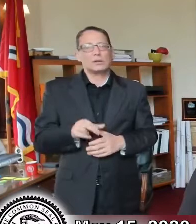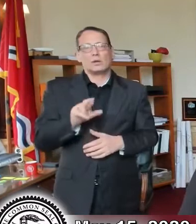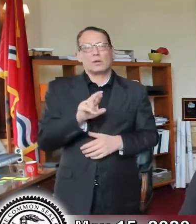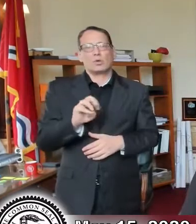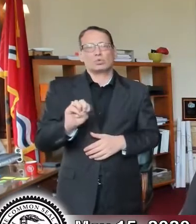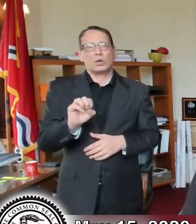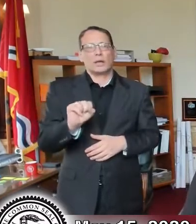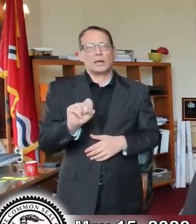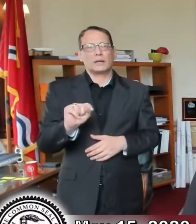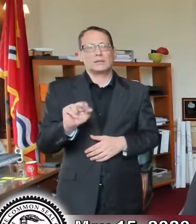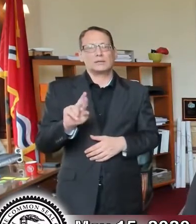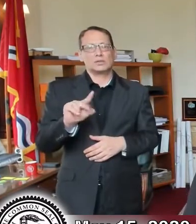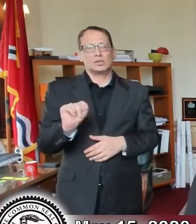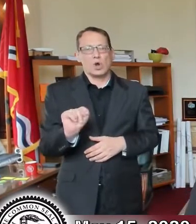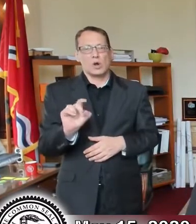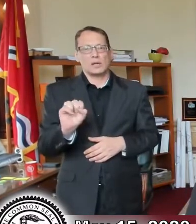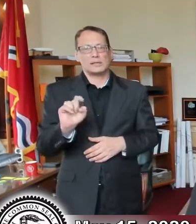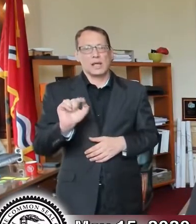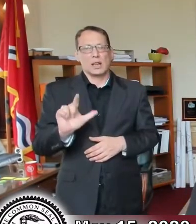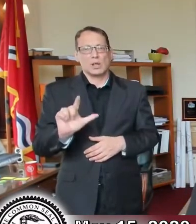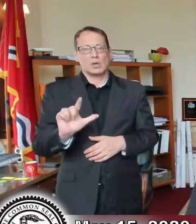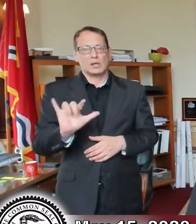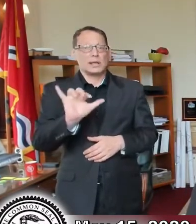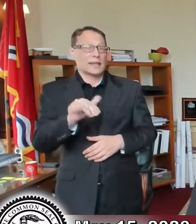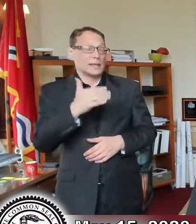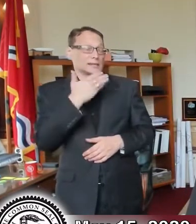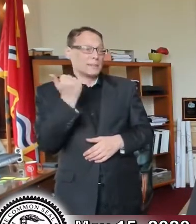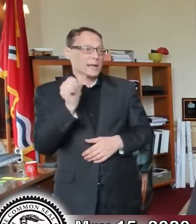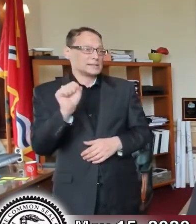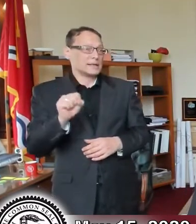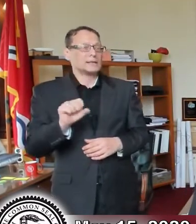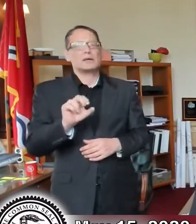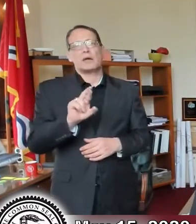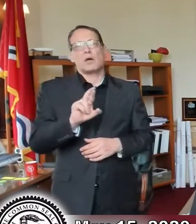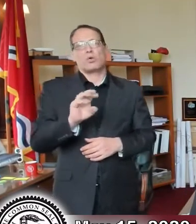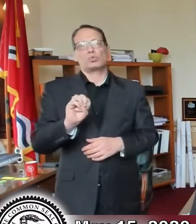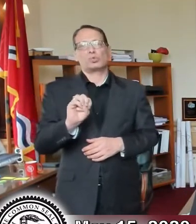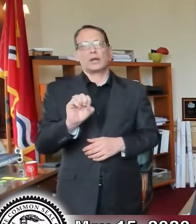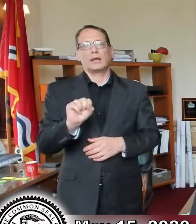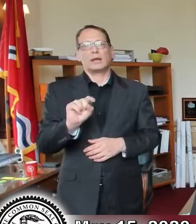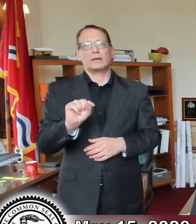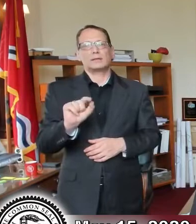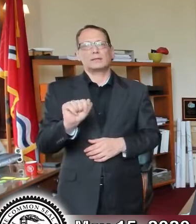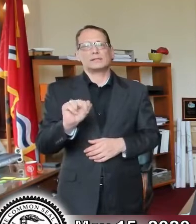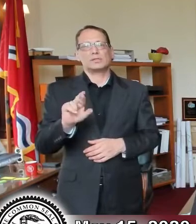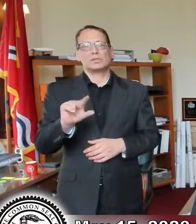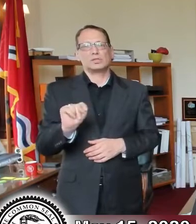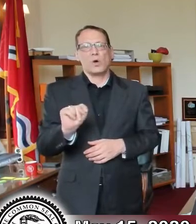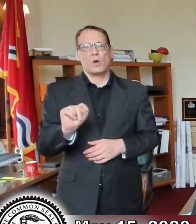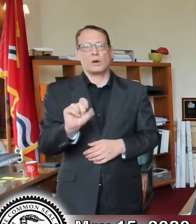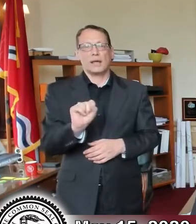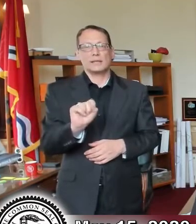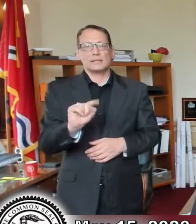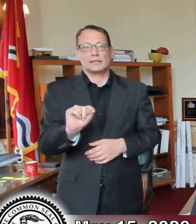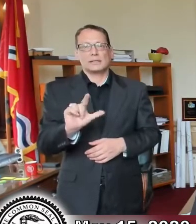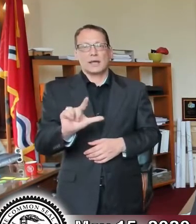at St. Louis, yeah. Oh, that's the best place. Restart STL at